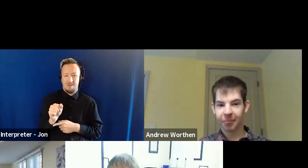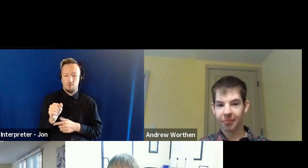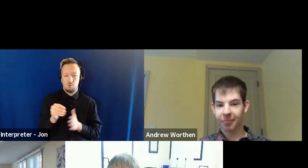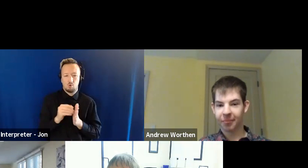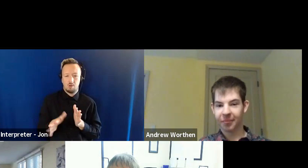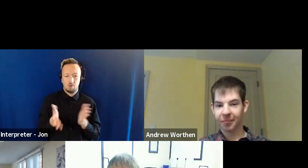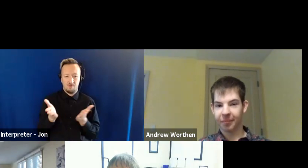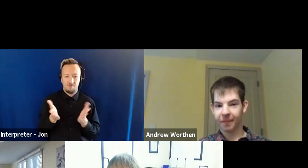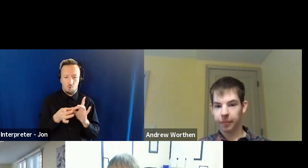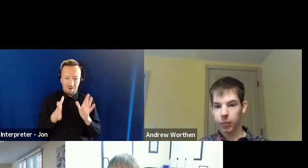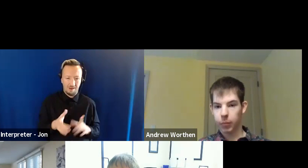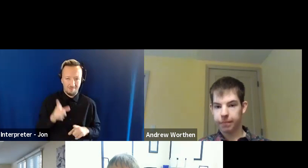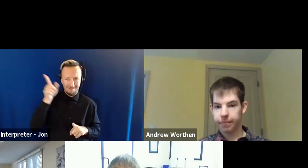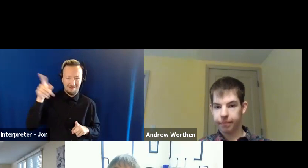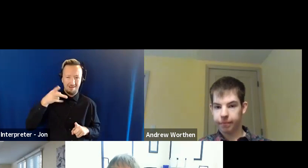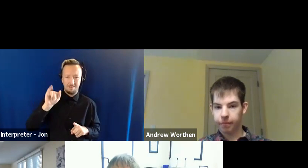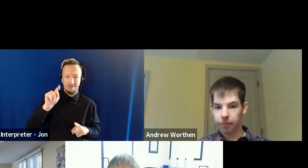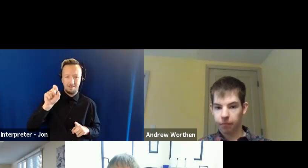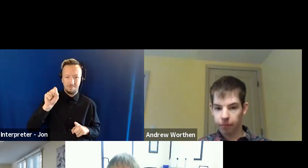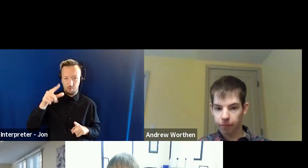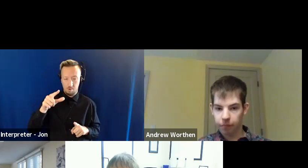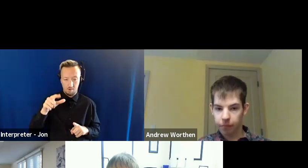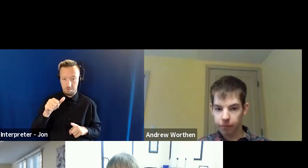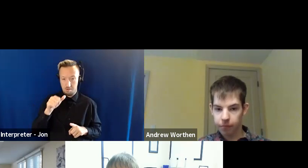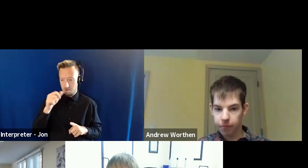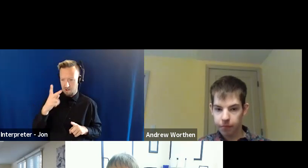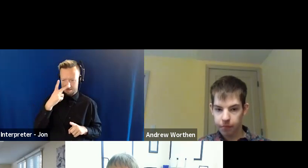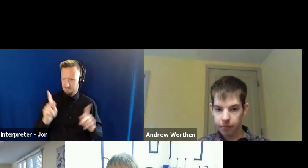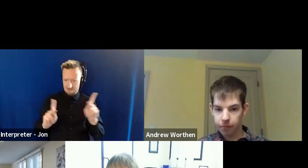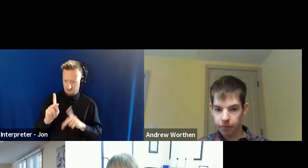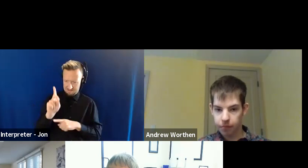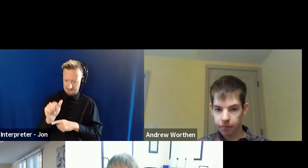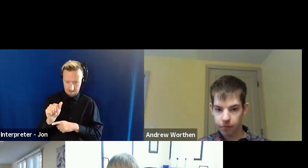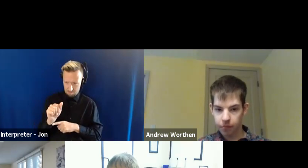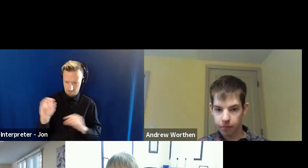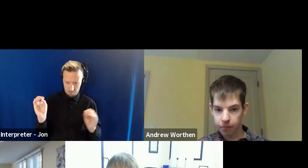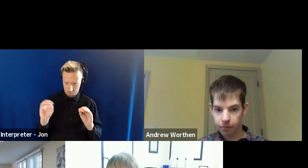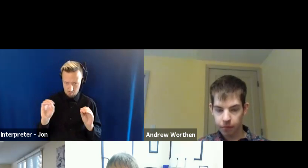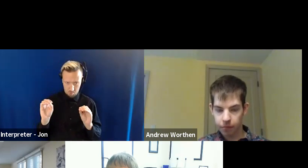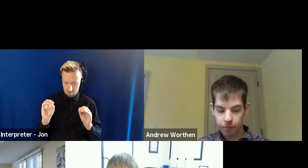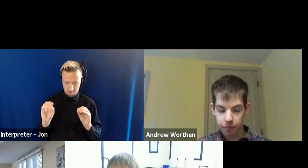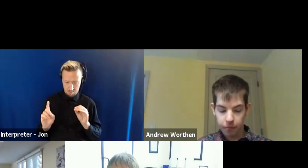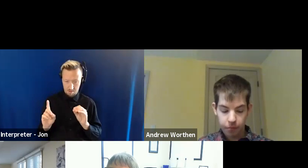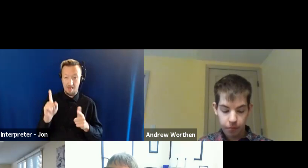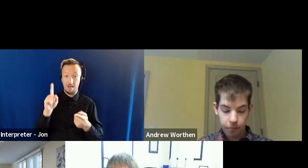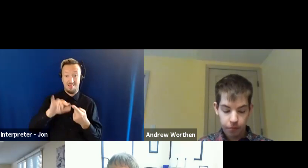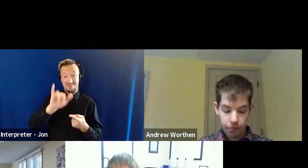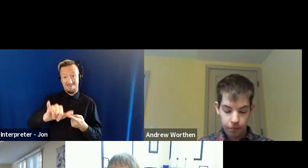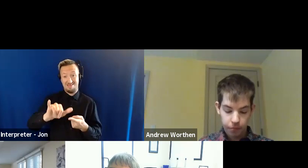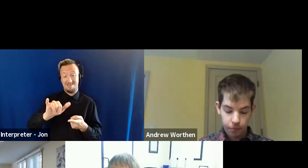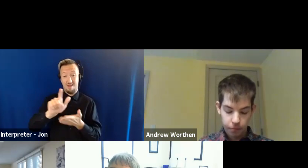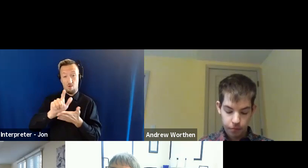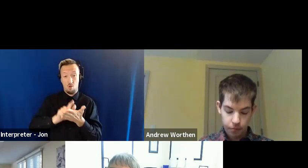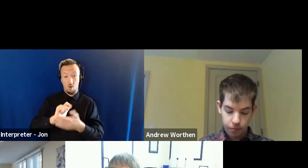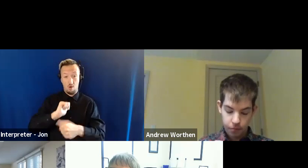Pittsburgh, and we didn't see anybody with a disability until that section was signed